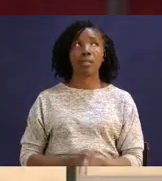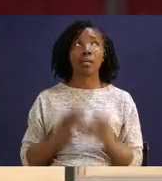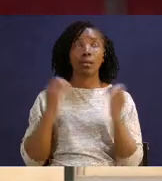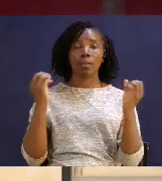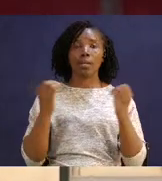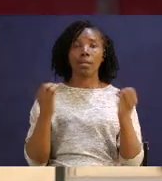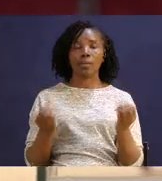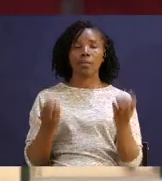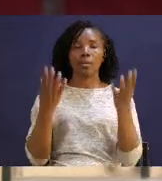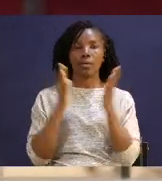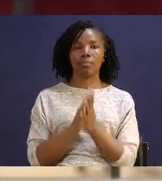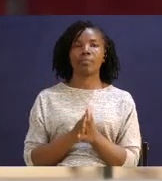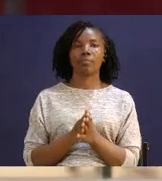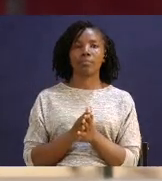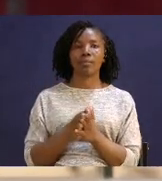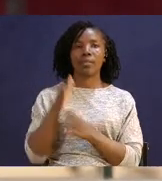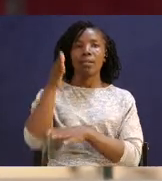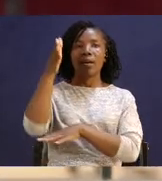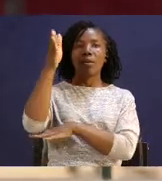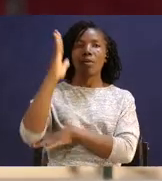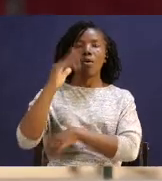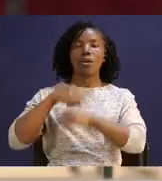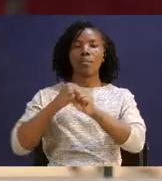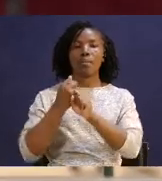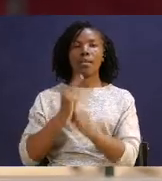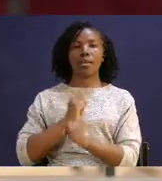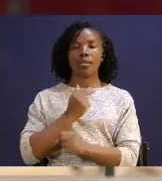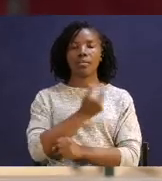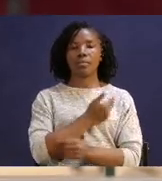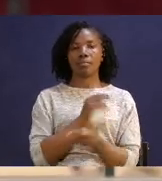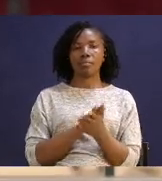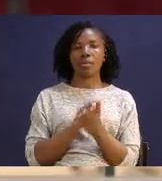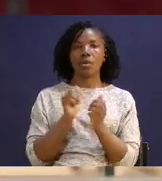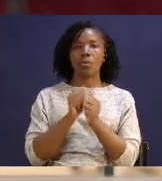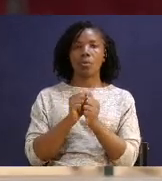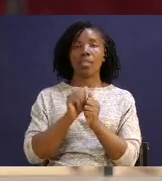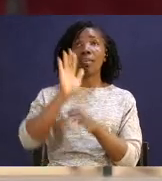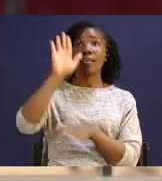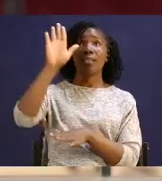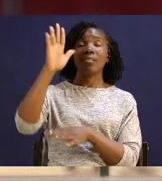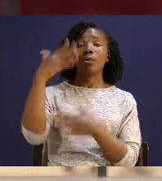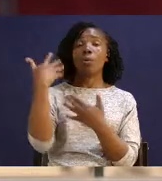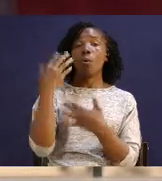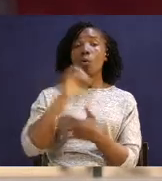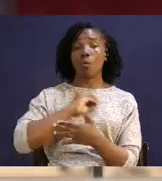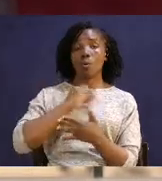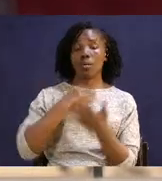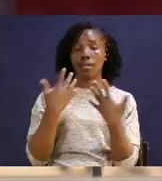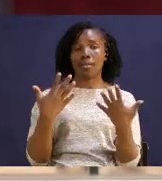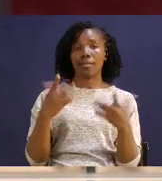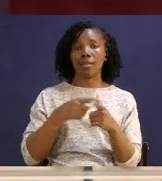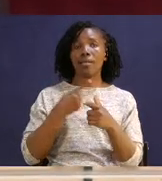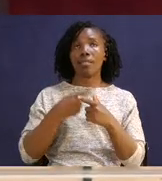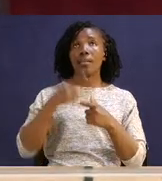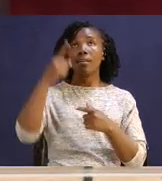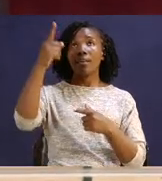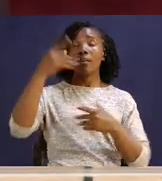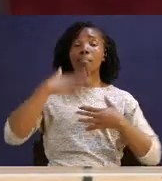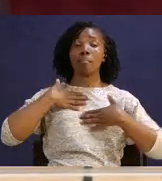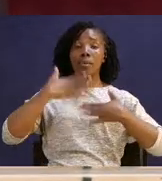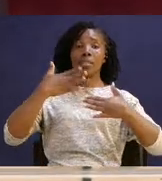Hallelujah. Tell your neighbor, God made us with his own hands. Then he breathed into